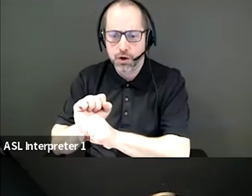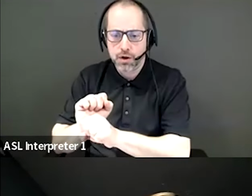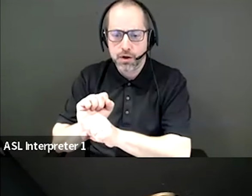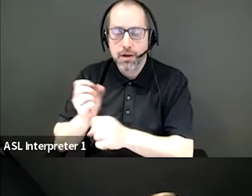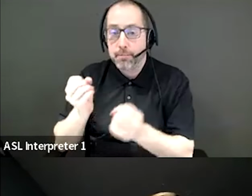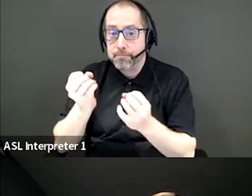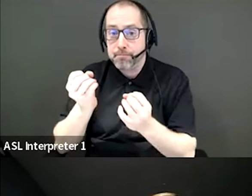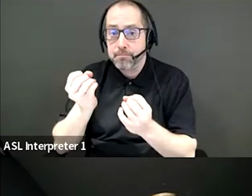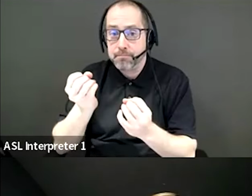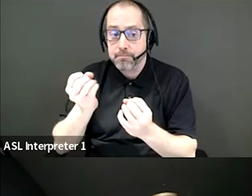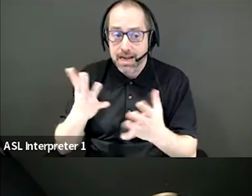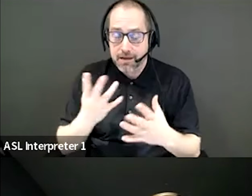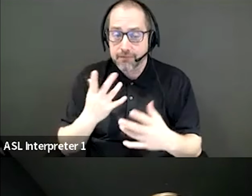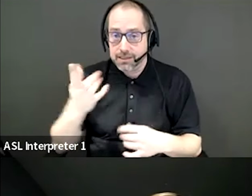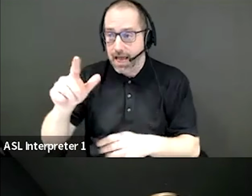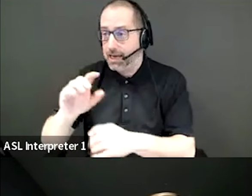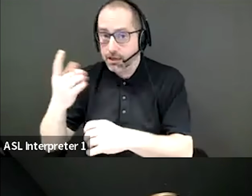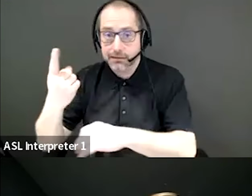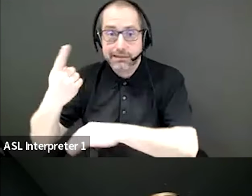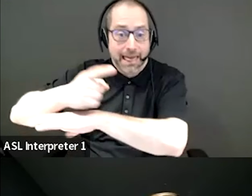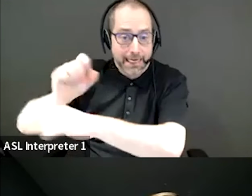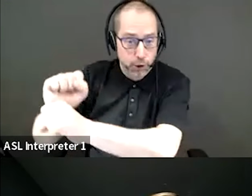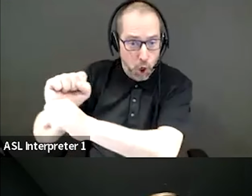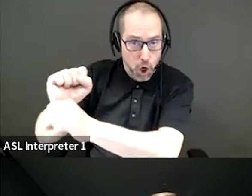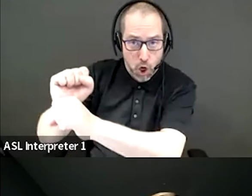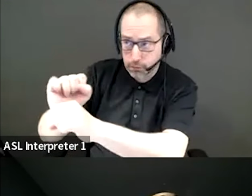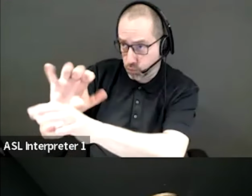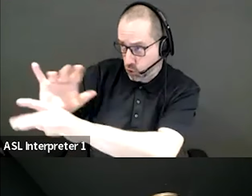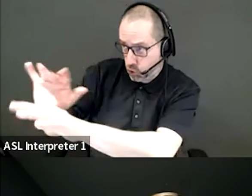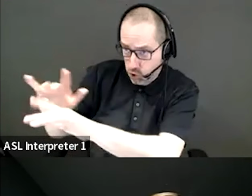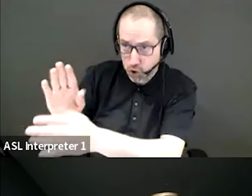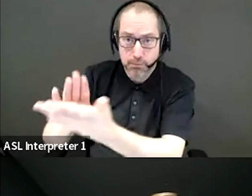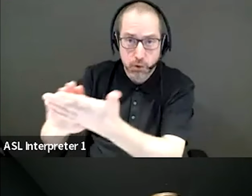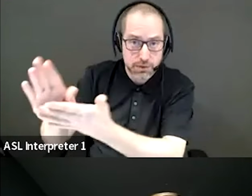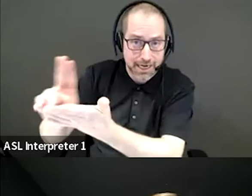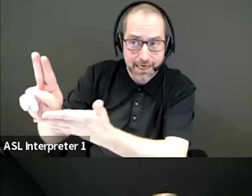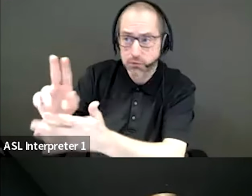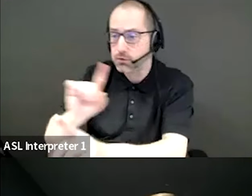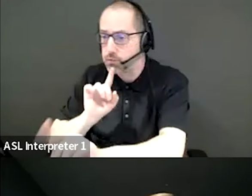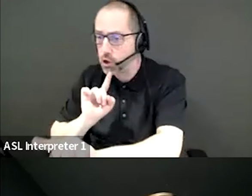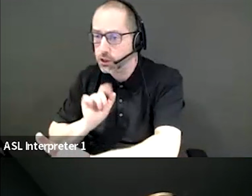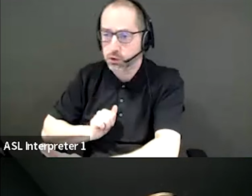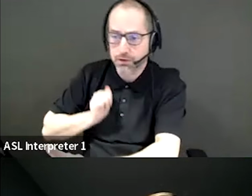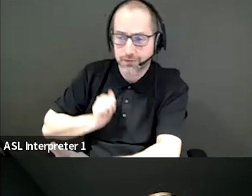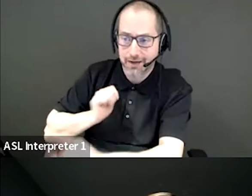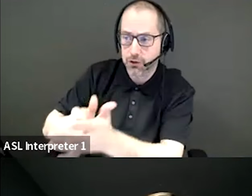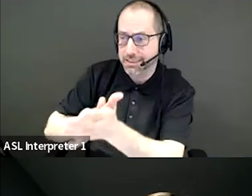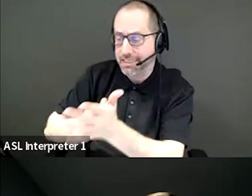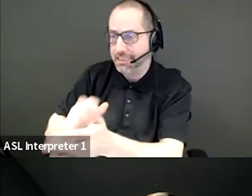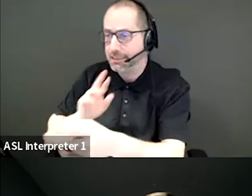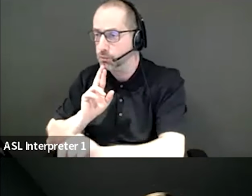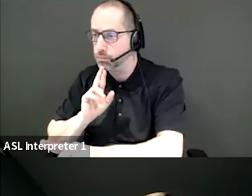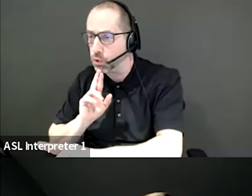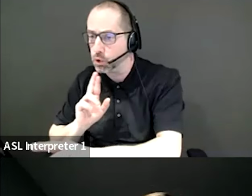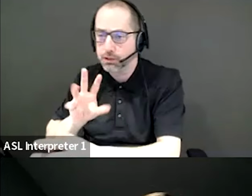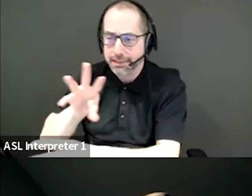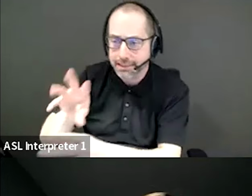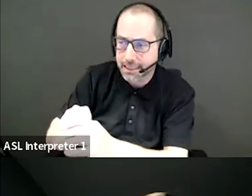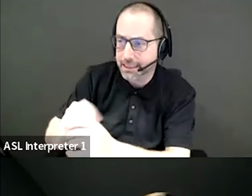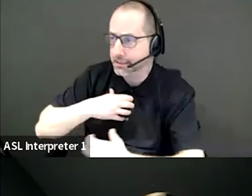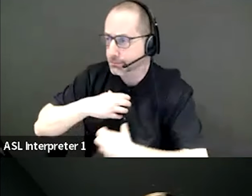jobs working in post-secondary settings, responding to survivors' needs, responding to reports and engaging in